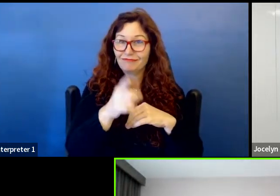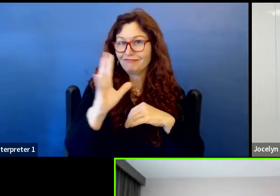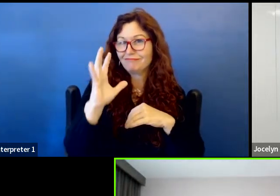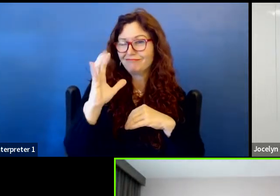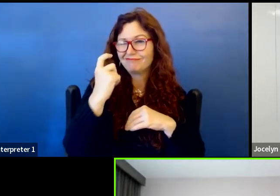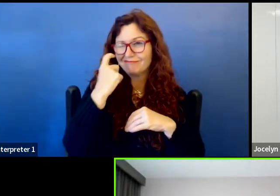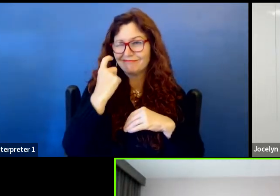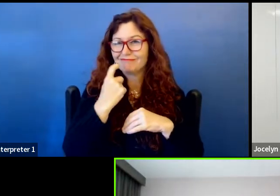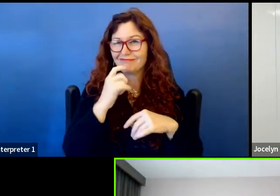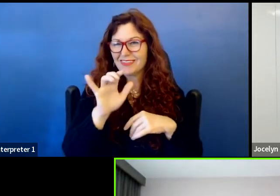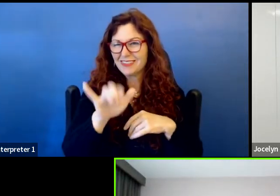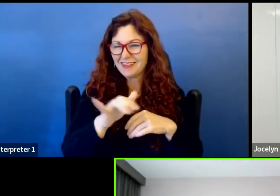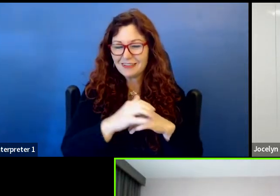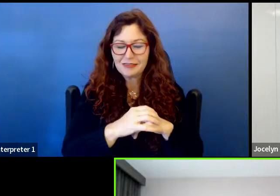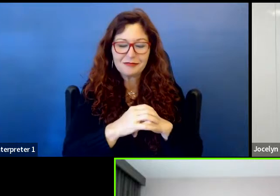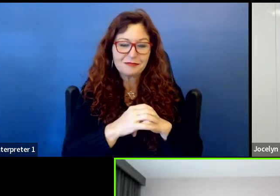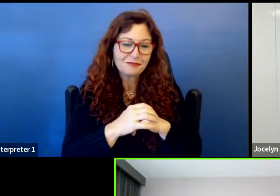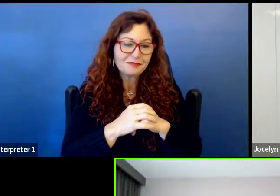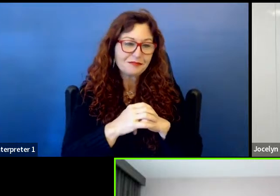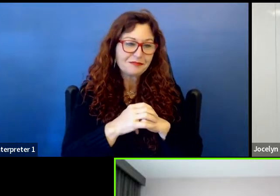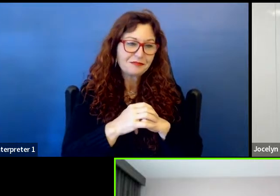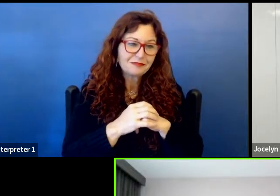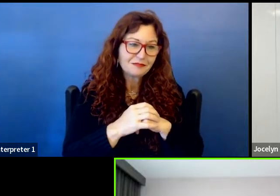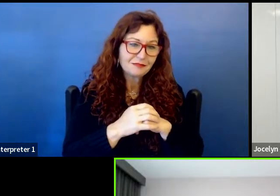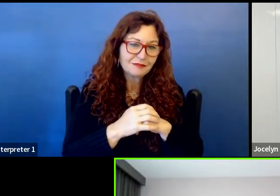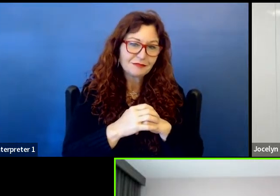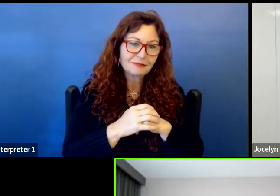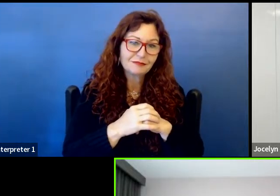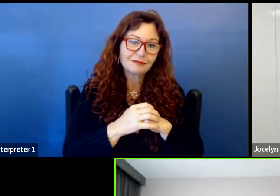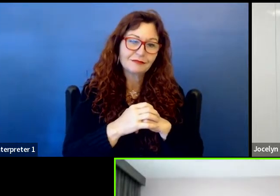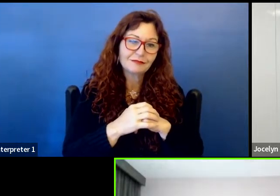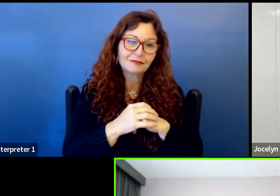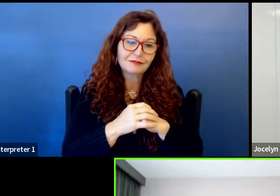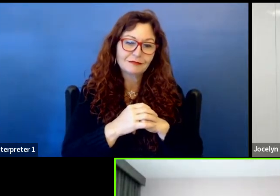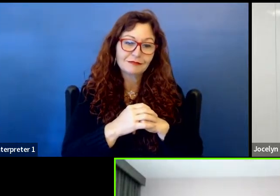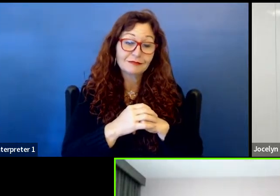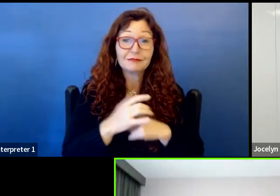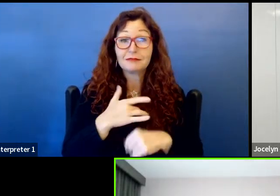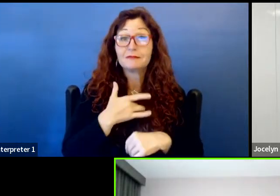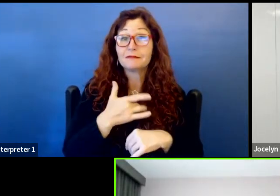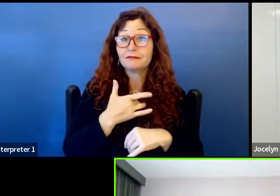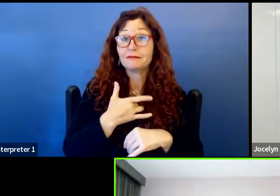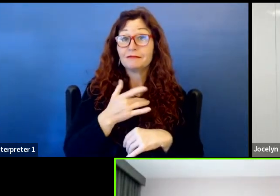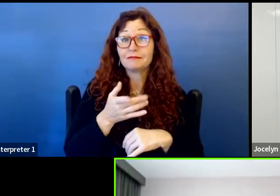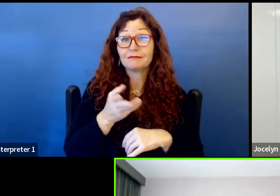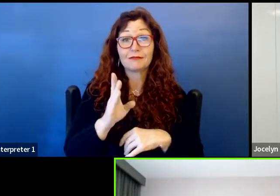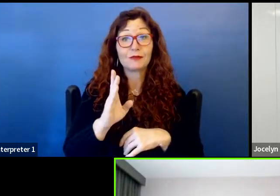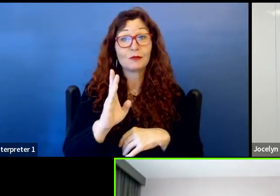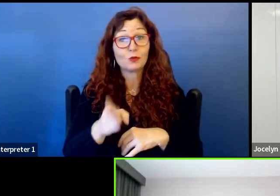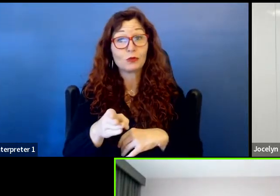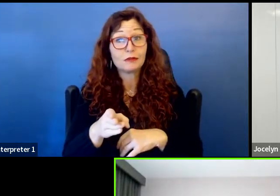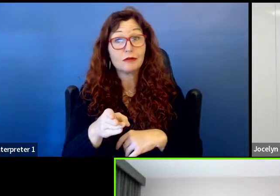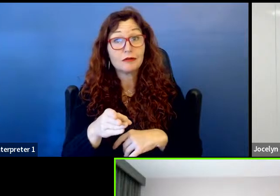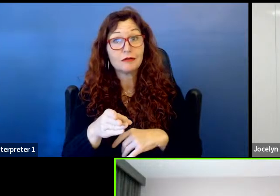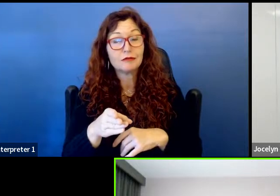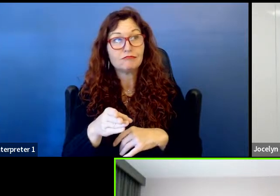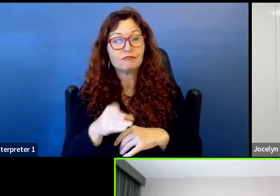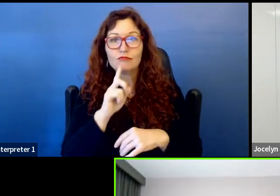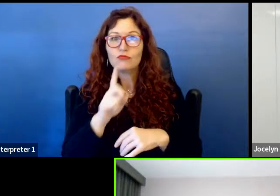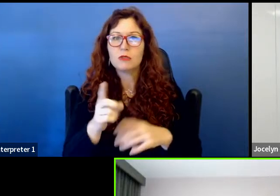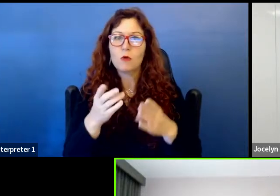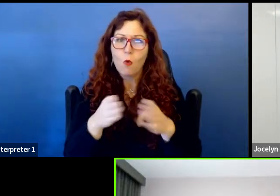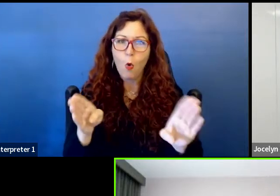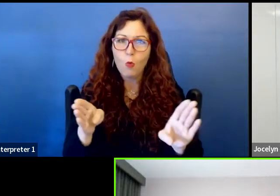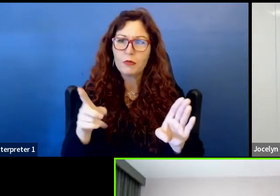remarks so uh we think that this is a way that is going to provide a lot more uh entry into the